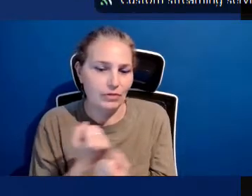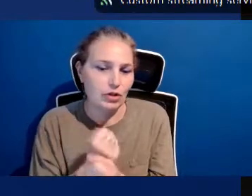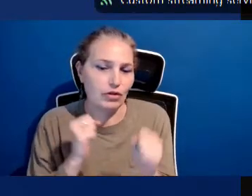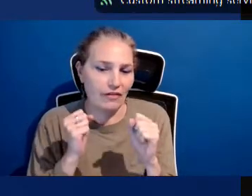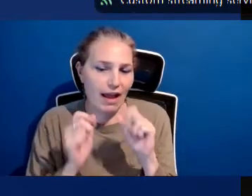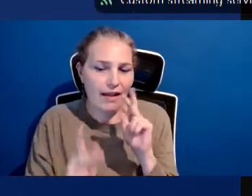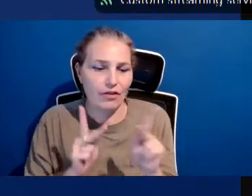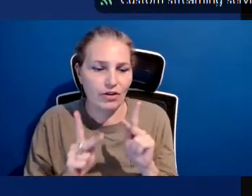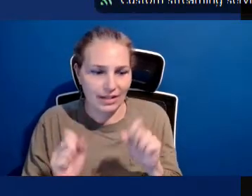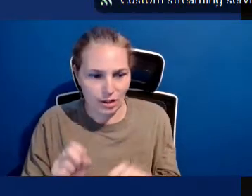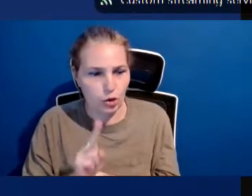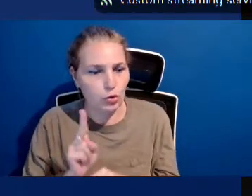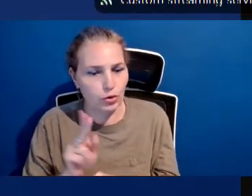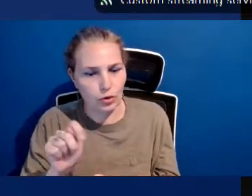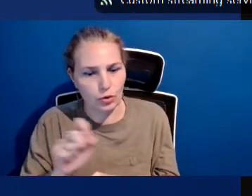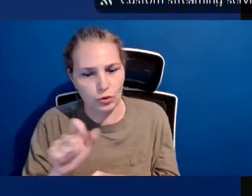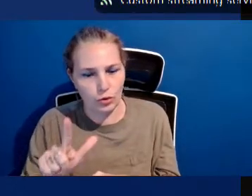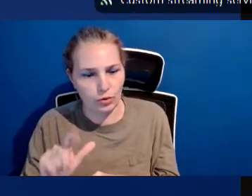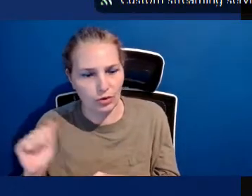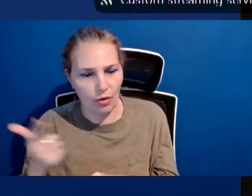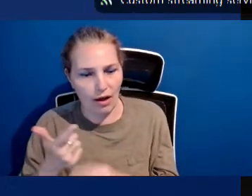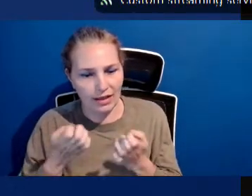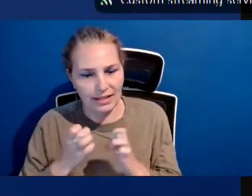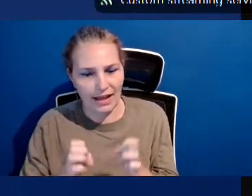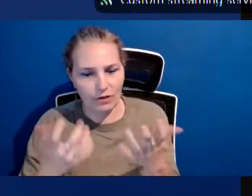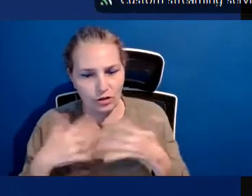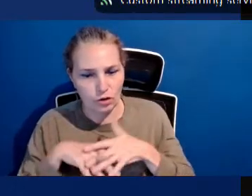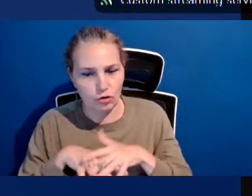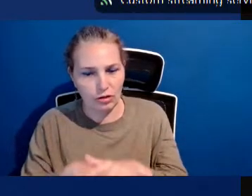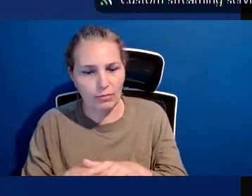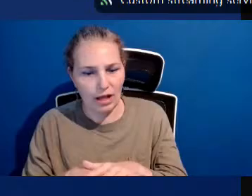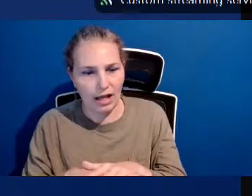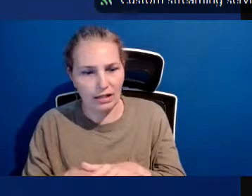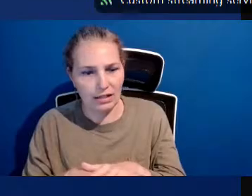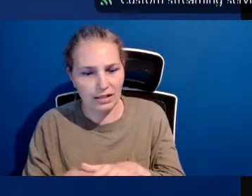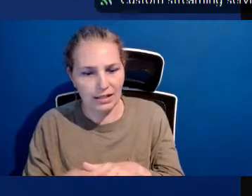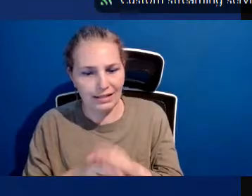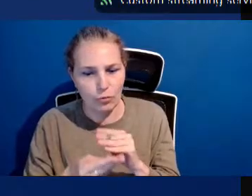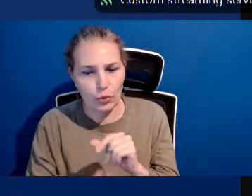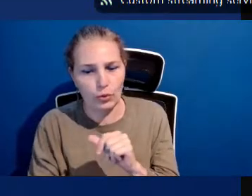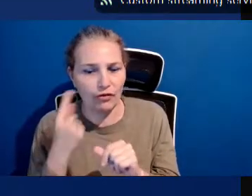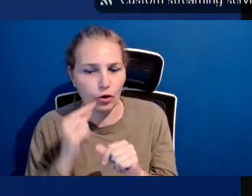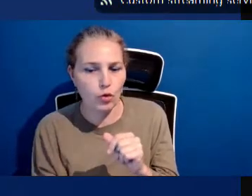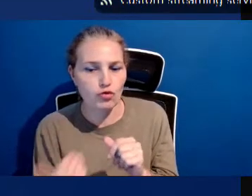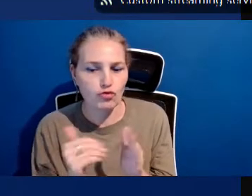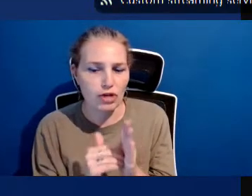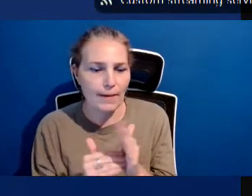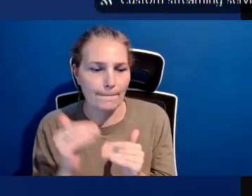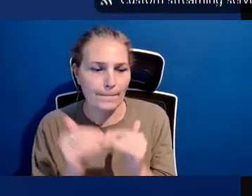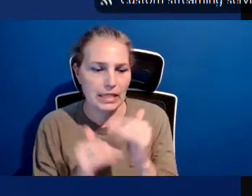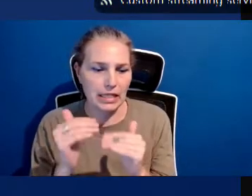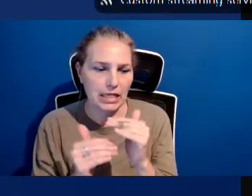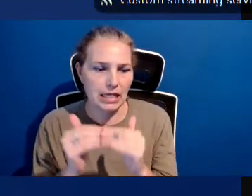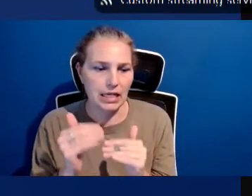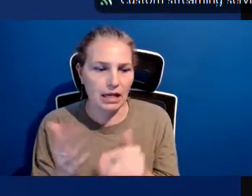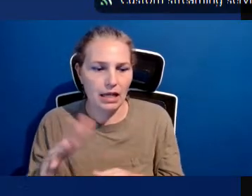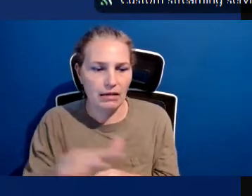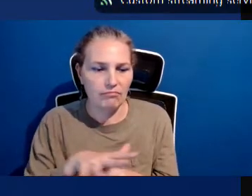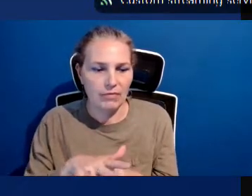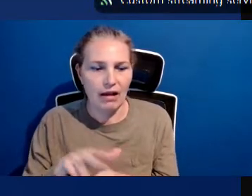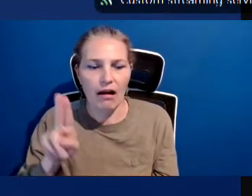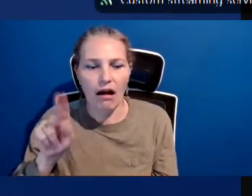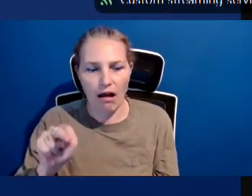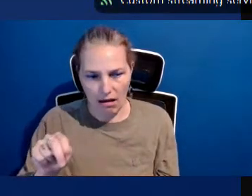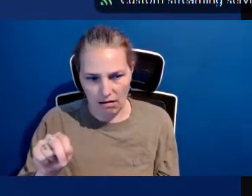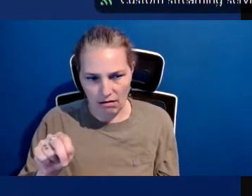in all of our unincorporated communities. Moving on to the next slide, I want to talk a little bit about how this